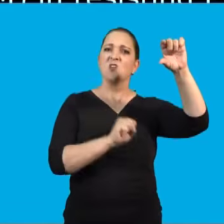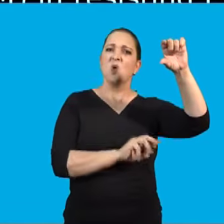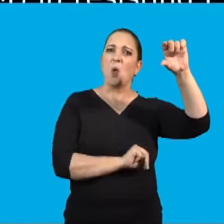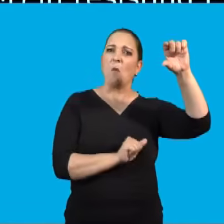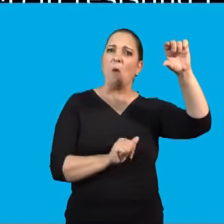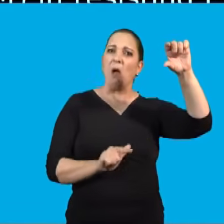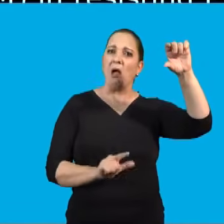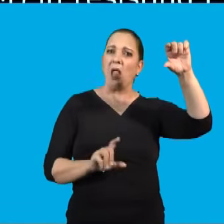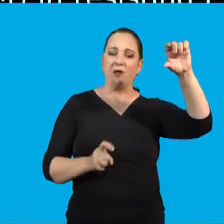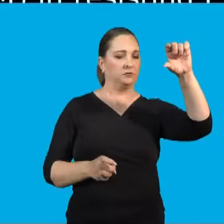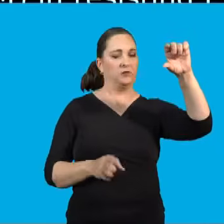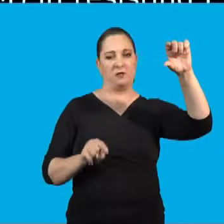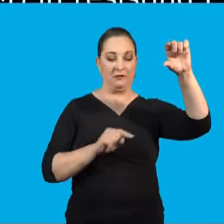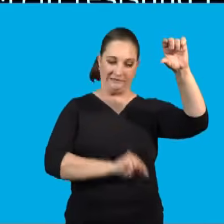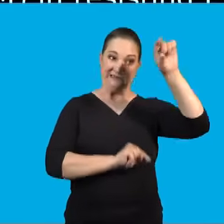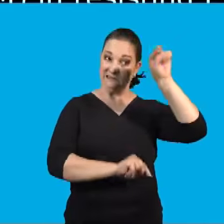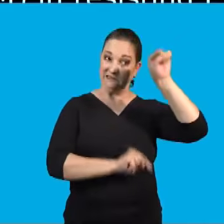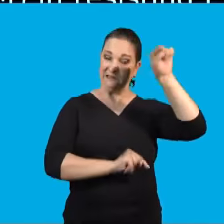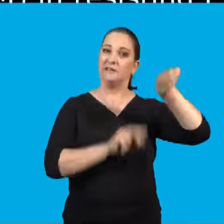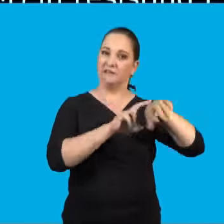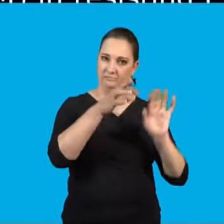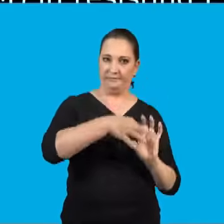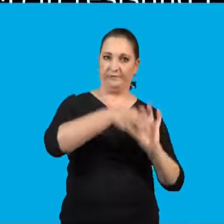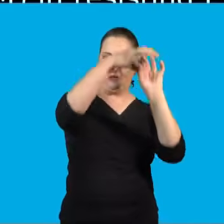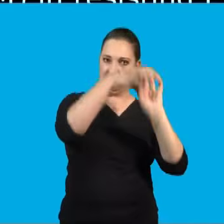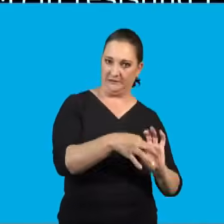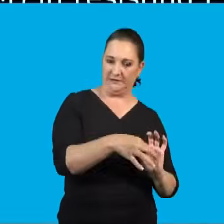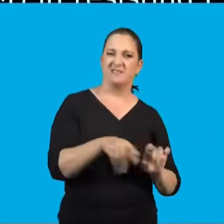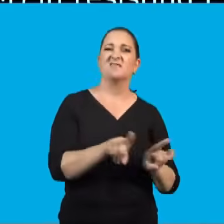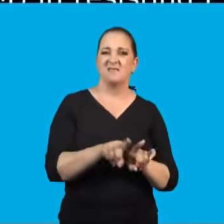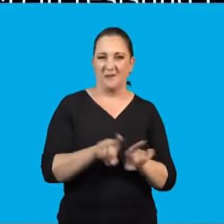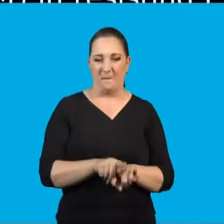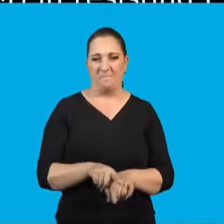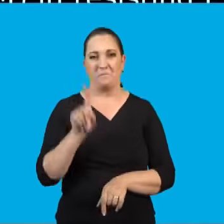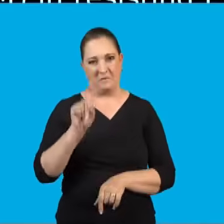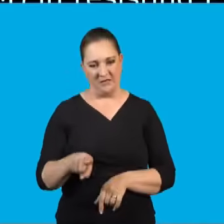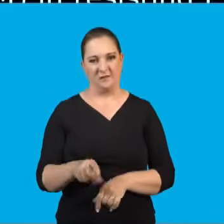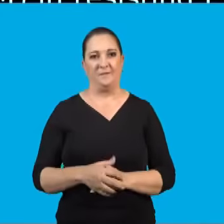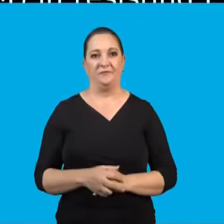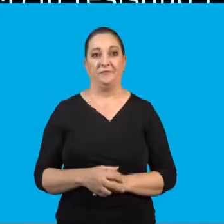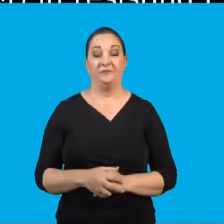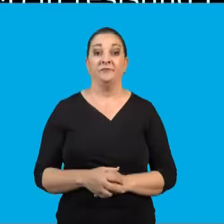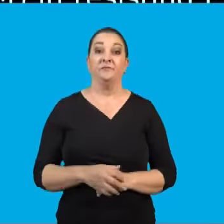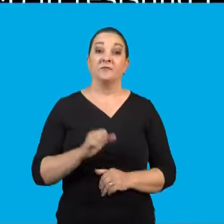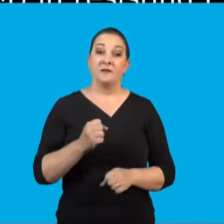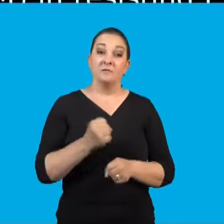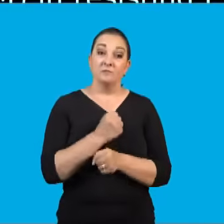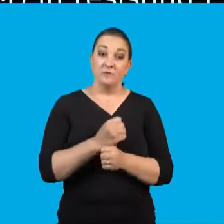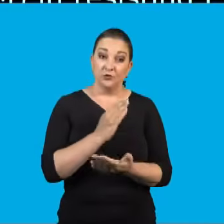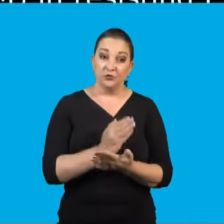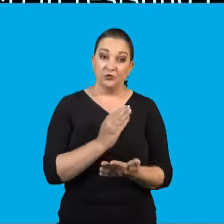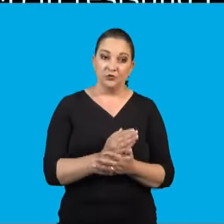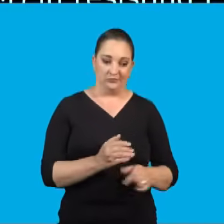words, it also has to say to a large extent, just like the introduction. So you have to have a